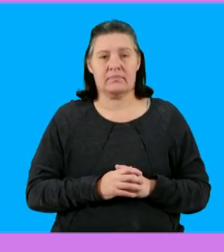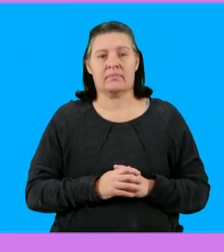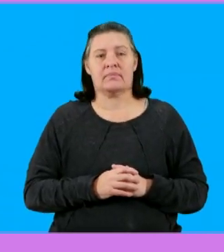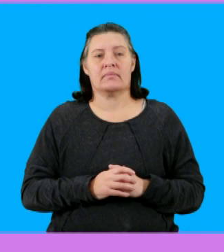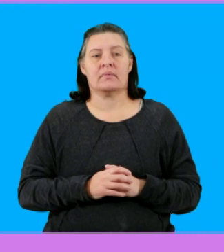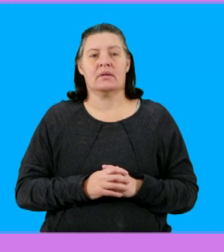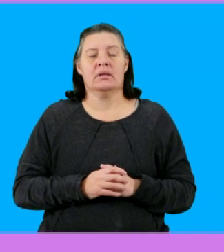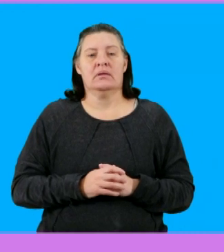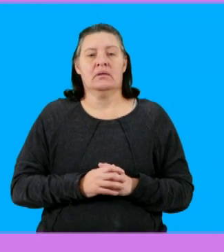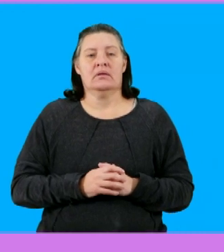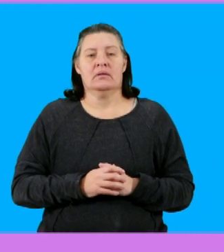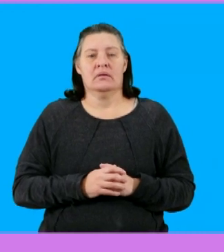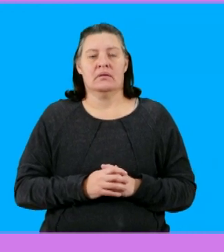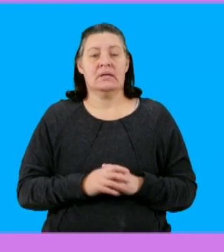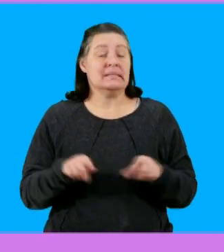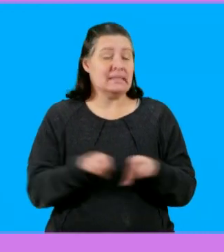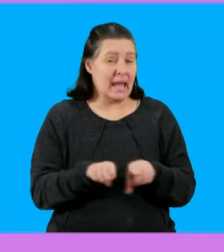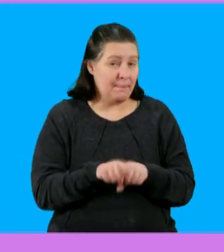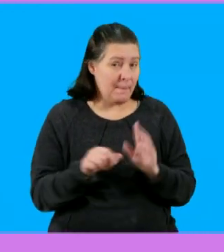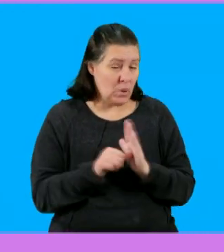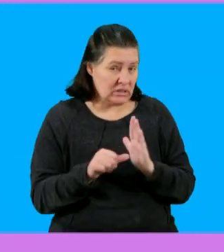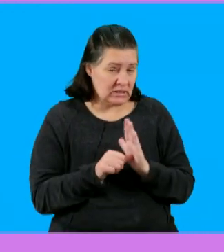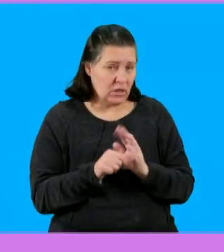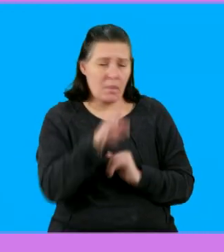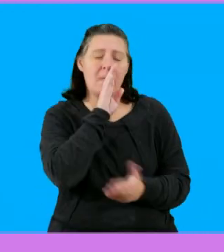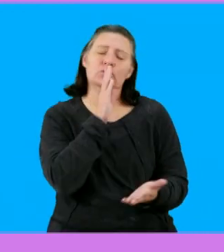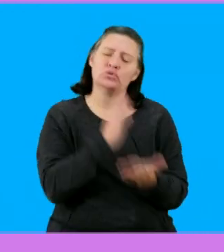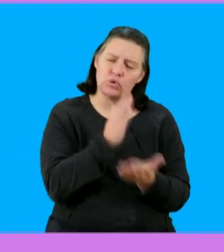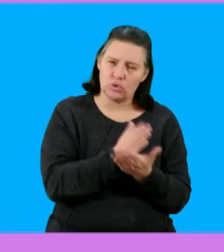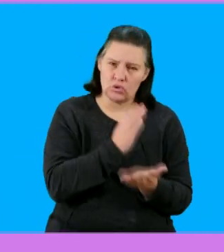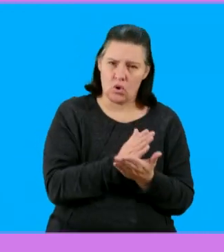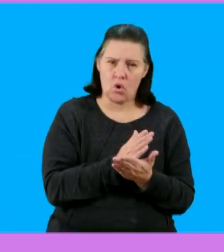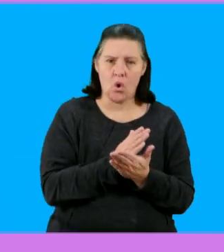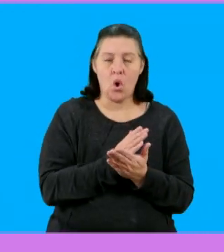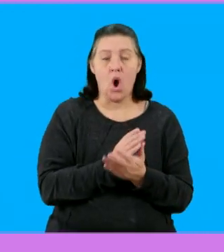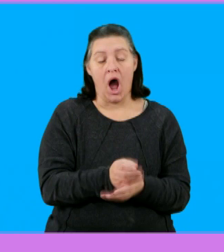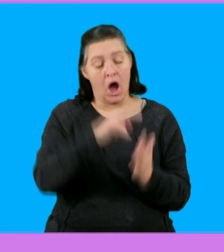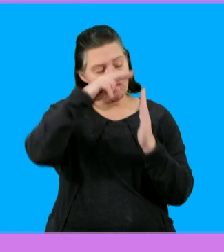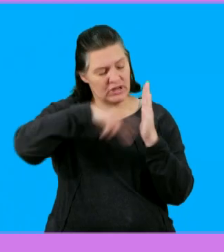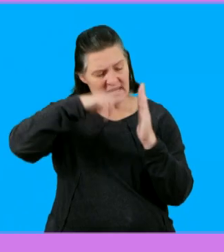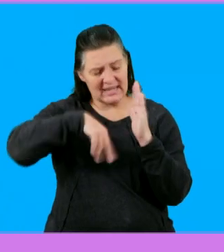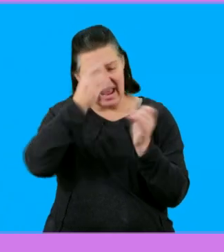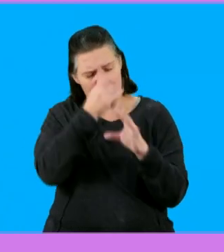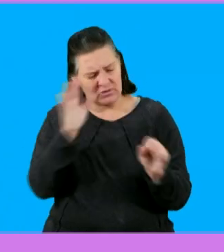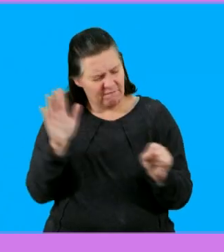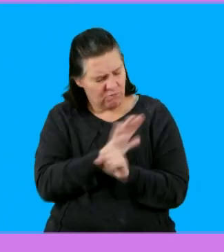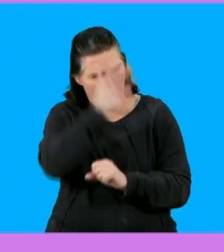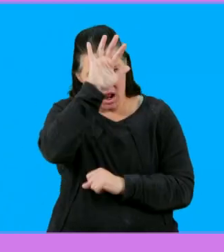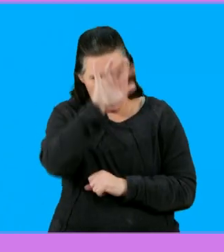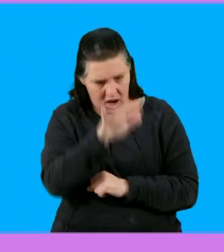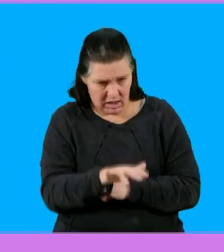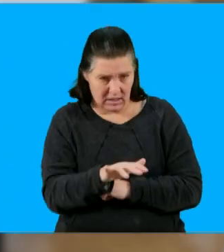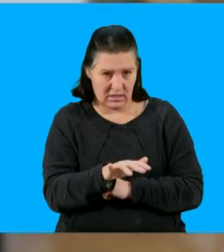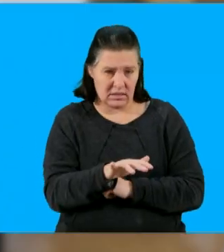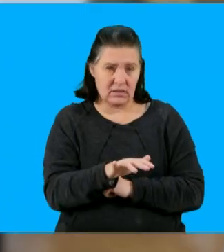context or the instruction given. Also important is to ensure that you read all the information. As you have seen now,